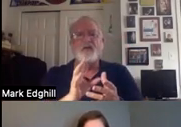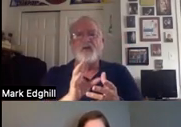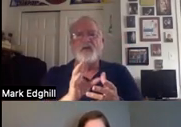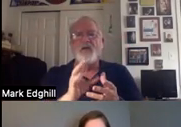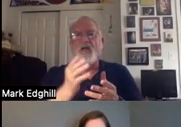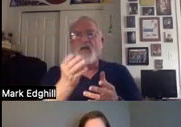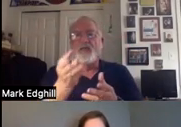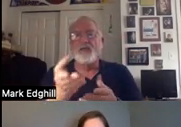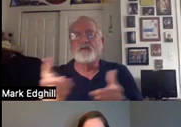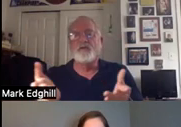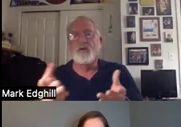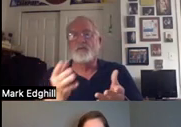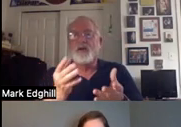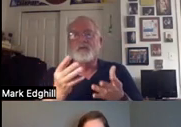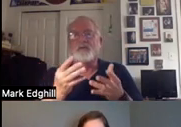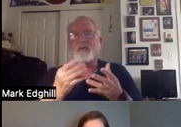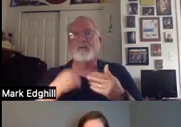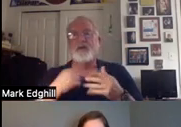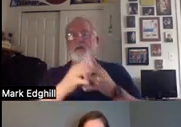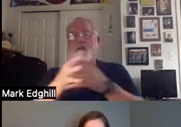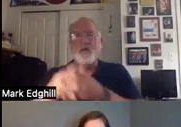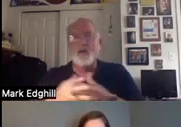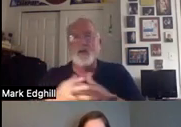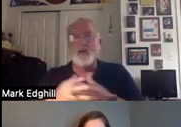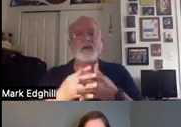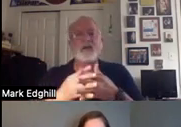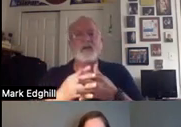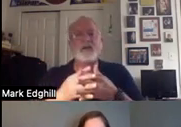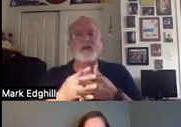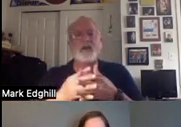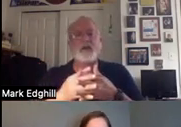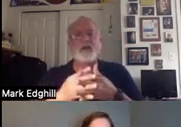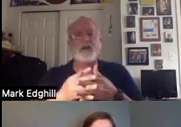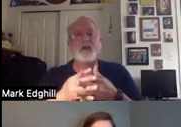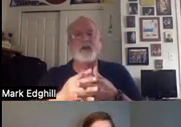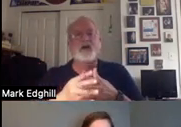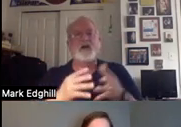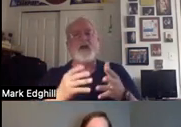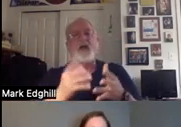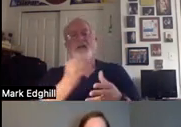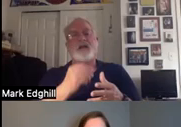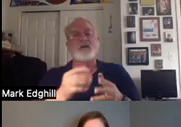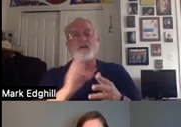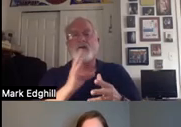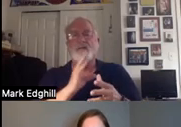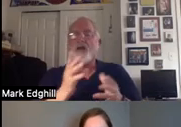other, and watch each one. And they were talking about being an American. And then she talked about,